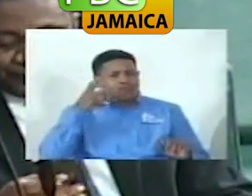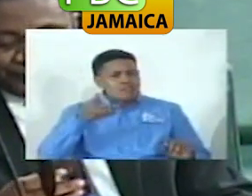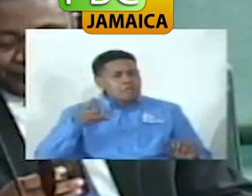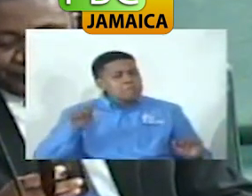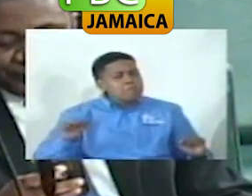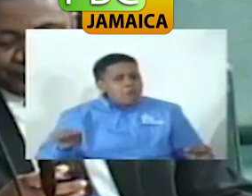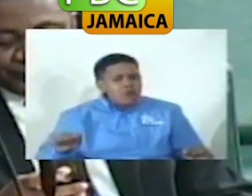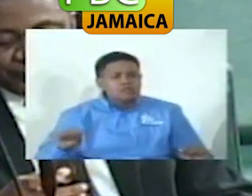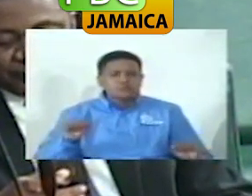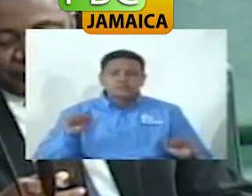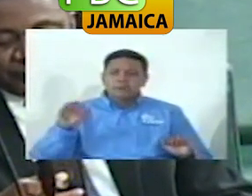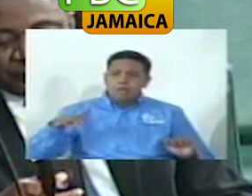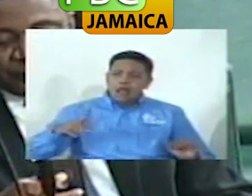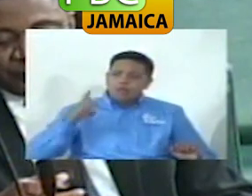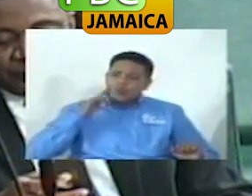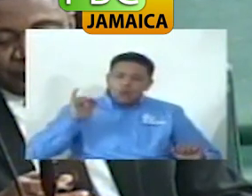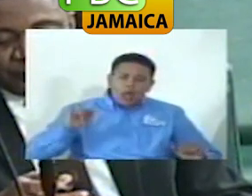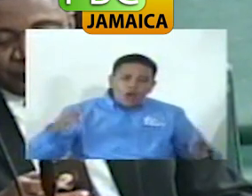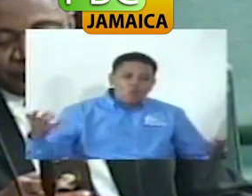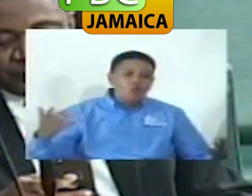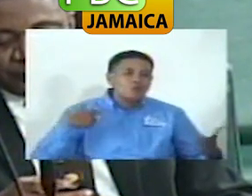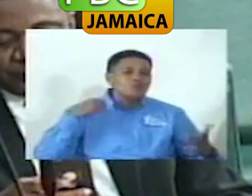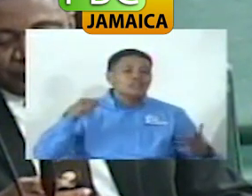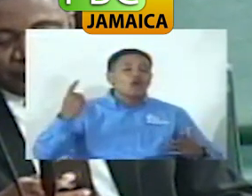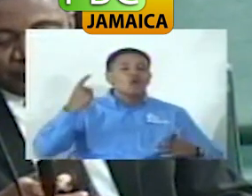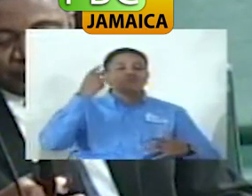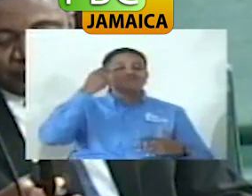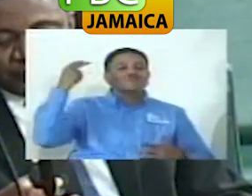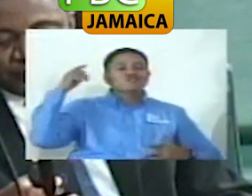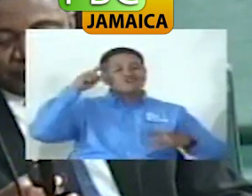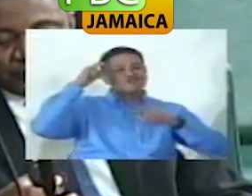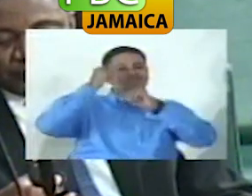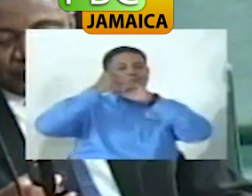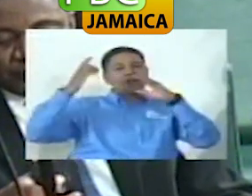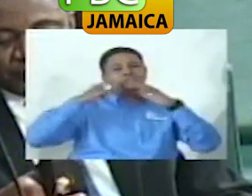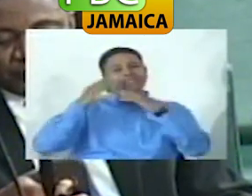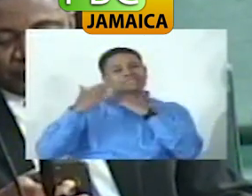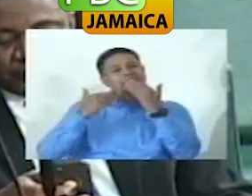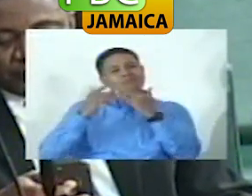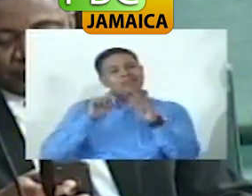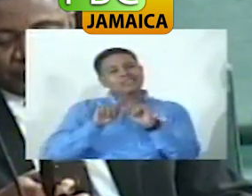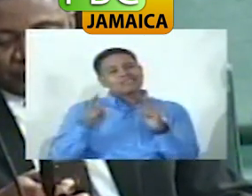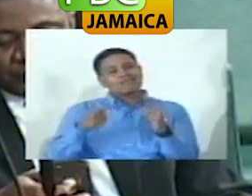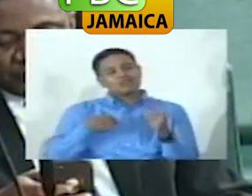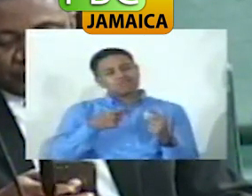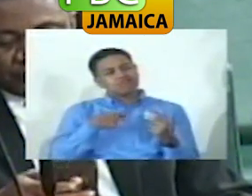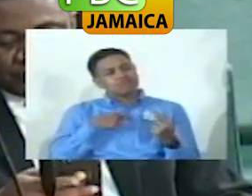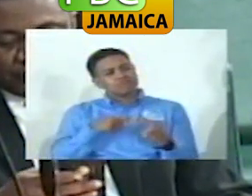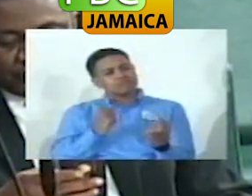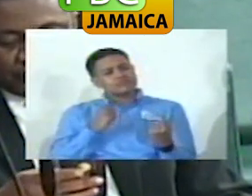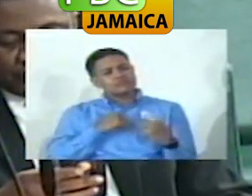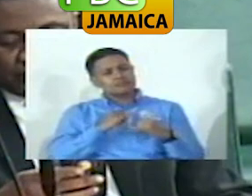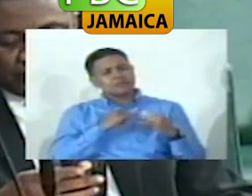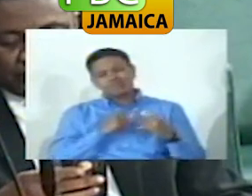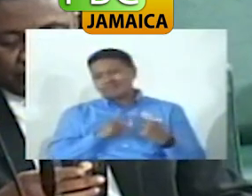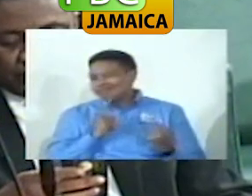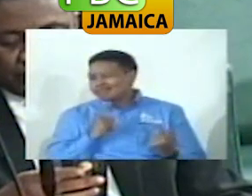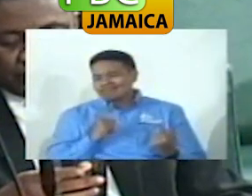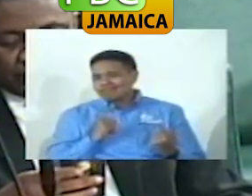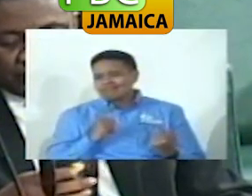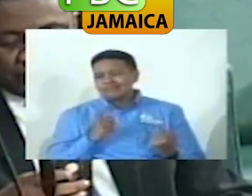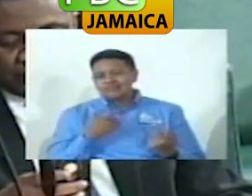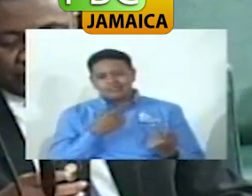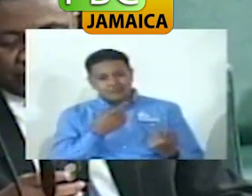can always remember that despite differences, we can express